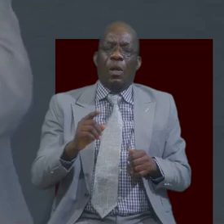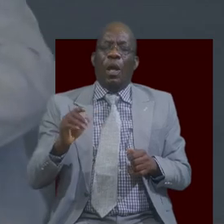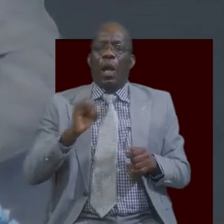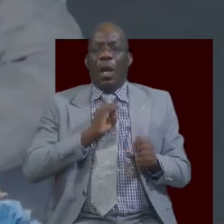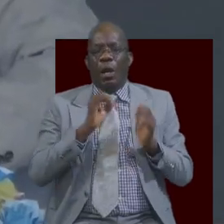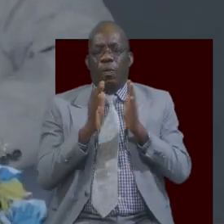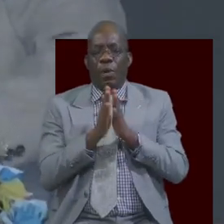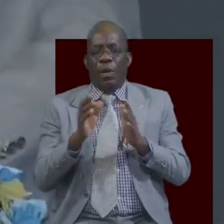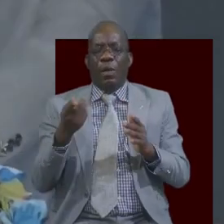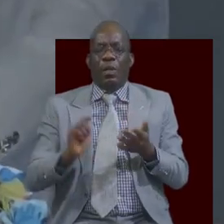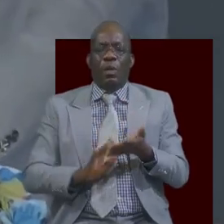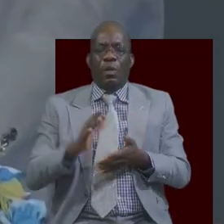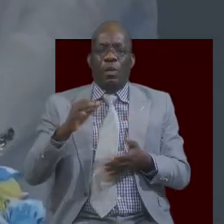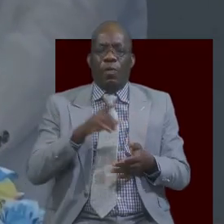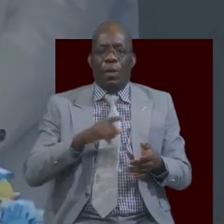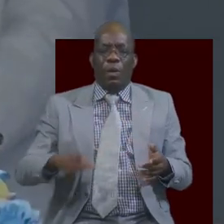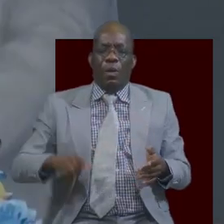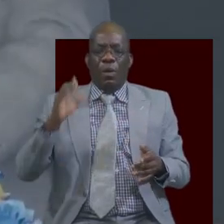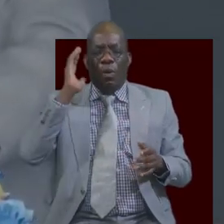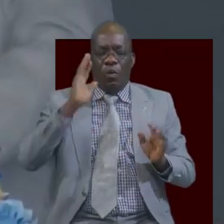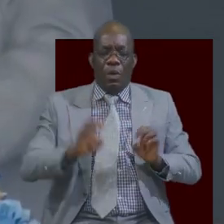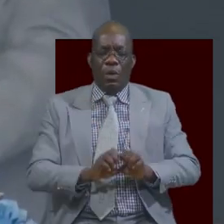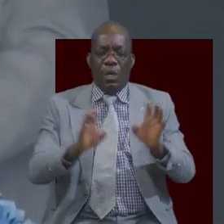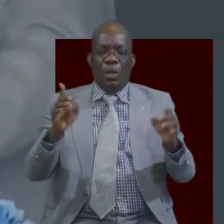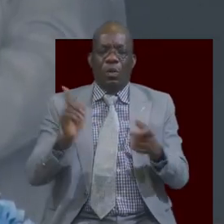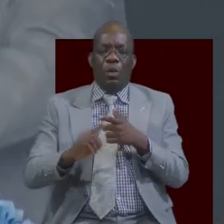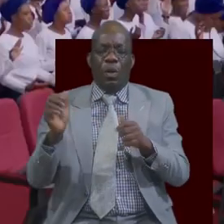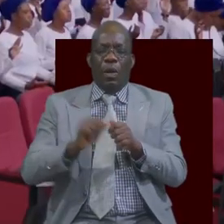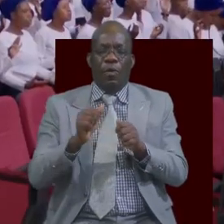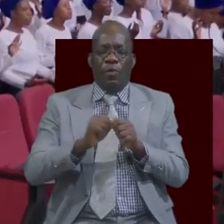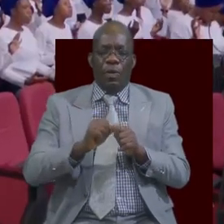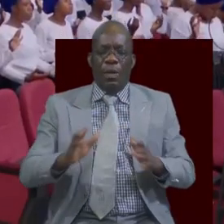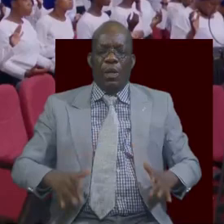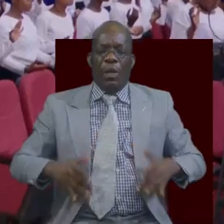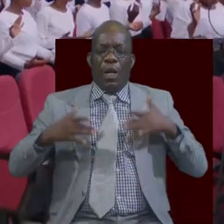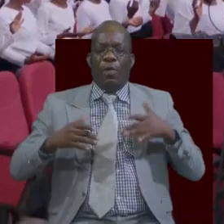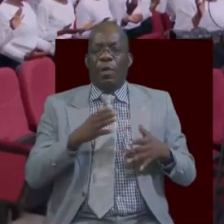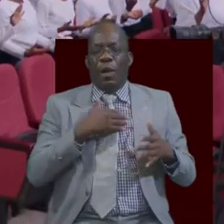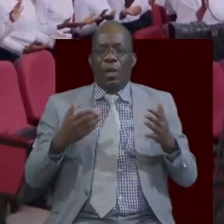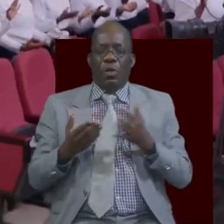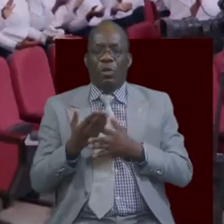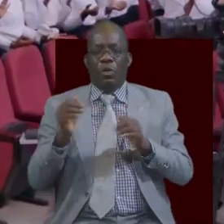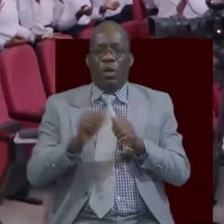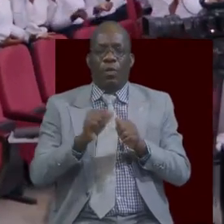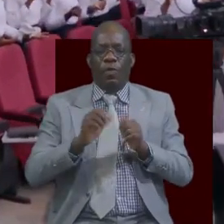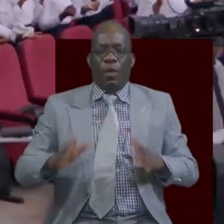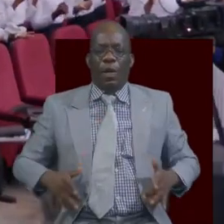will shine into every life and through every life in Jesus' name.